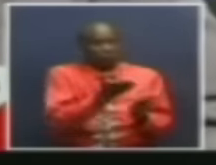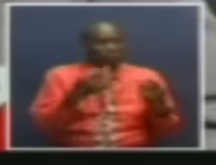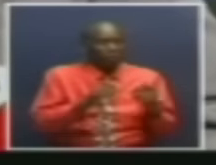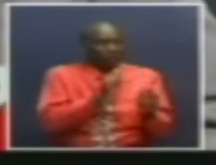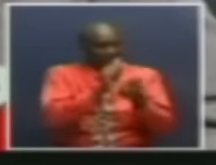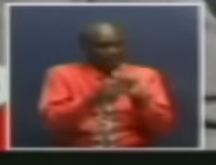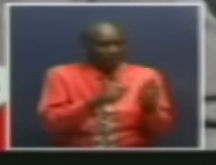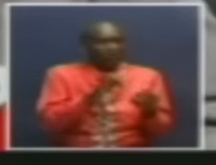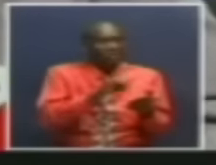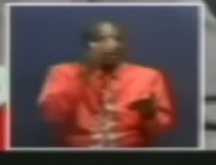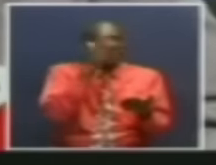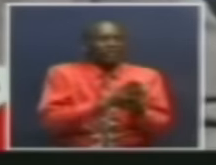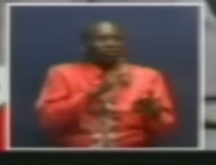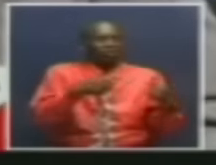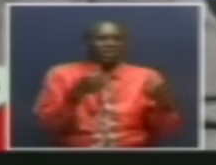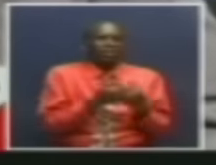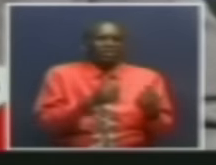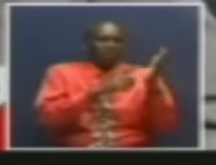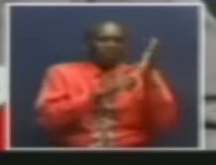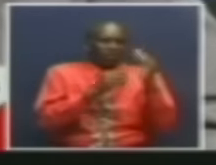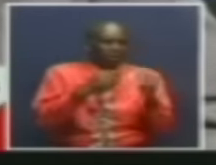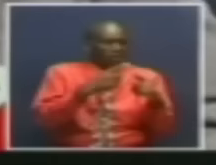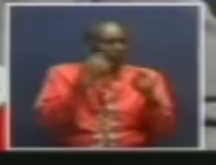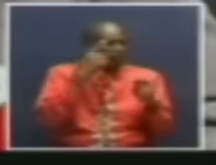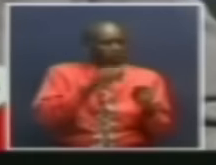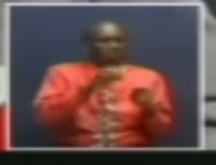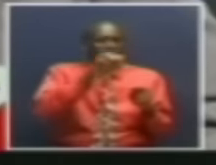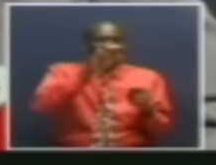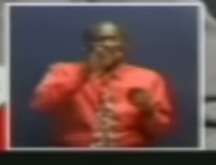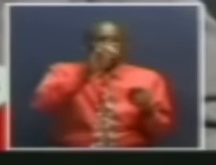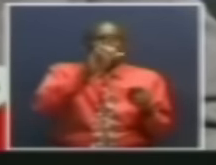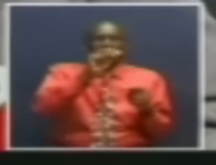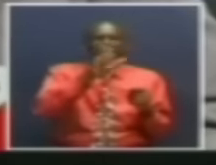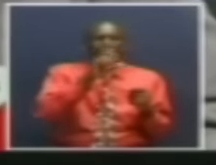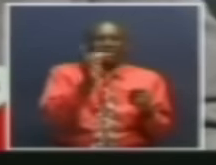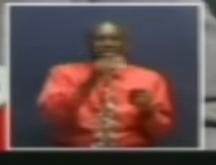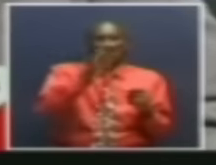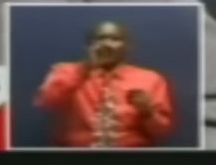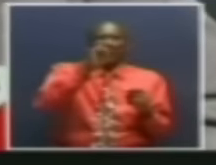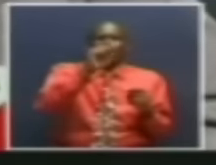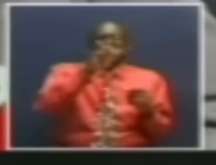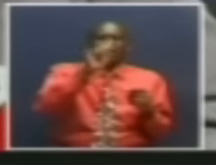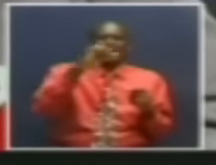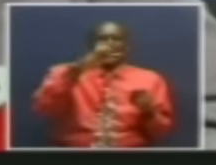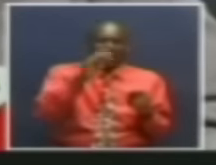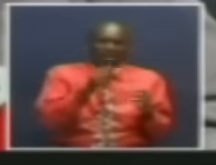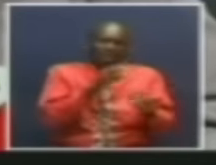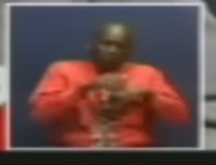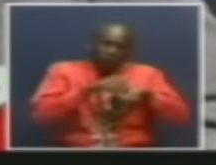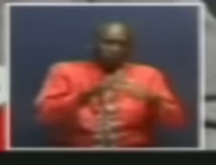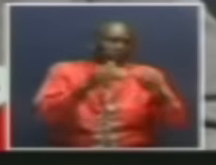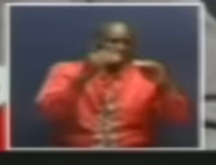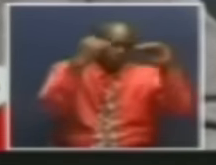that's exactly what has happened. For David Maraga, if you follow his career, even in Nakuru where he